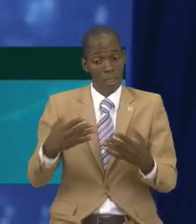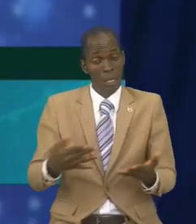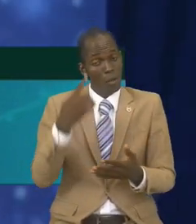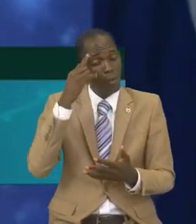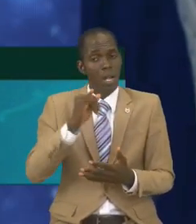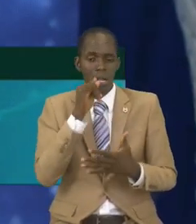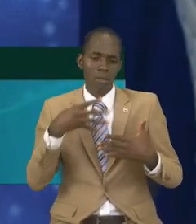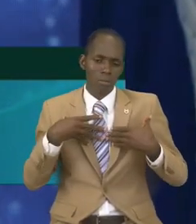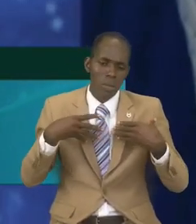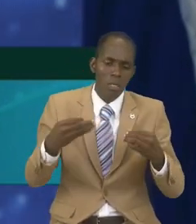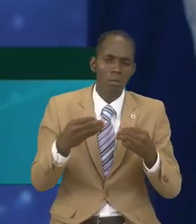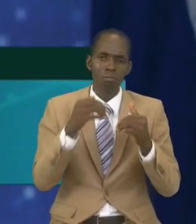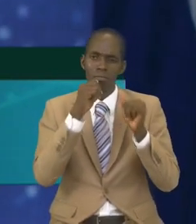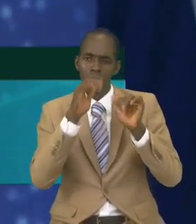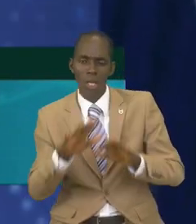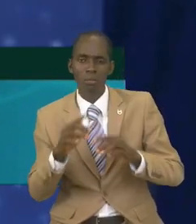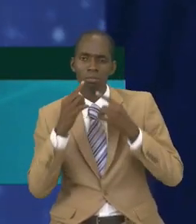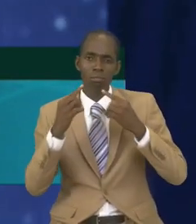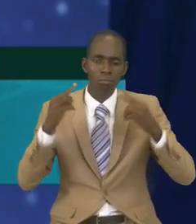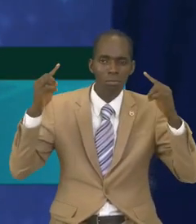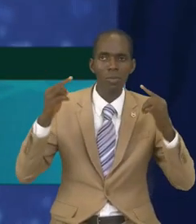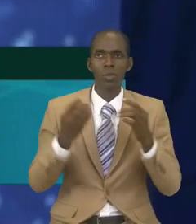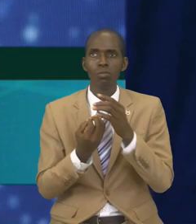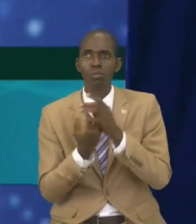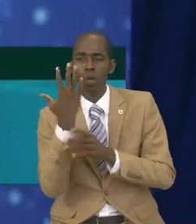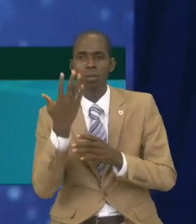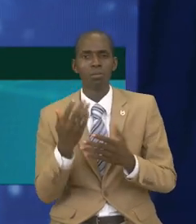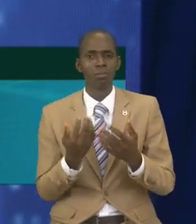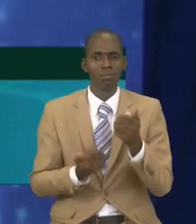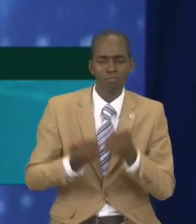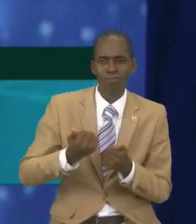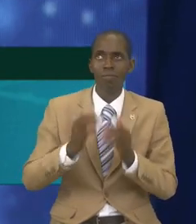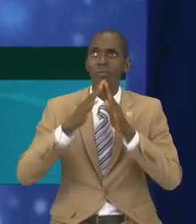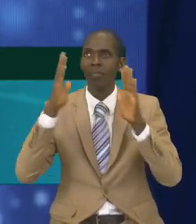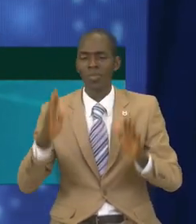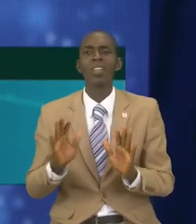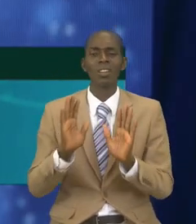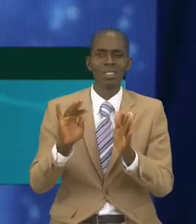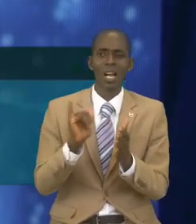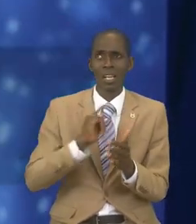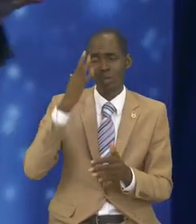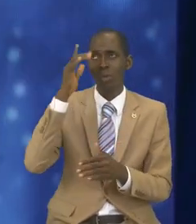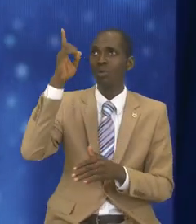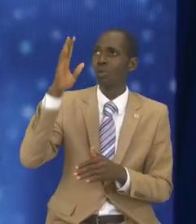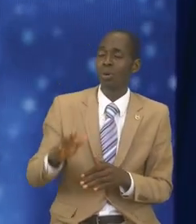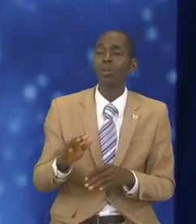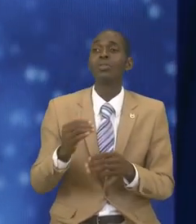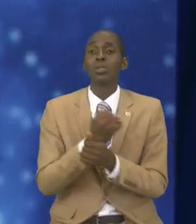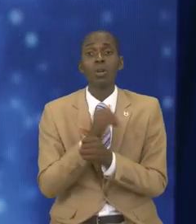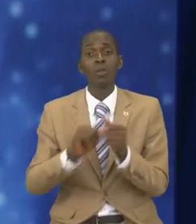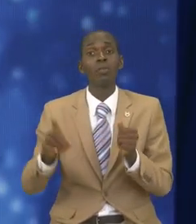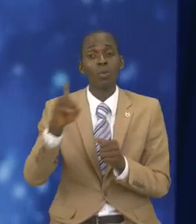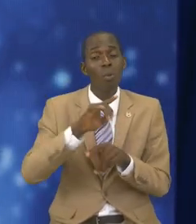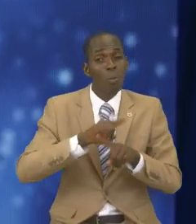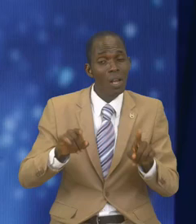everything is available. God is mighty and God is great. And God does not discriminate anyone. Hearing the word of God to repent,